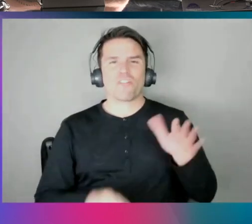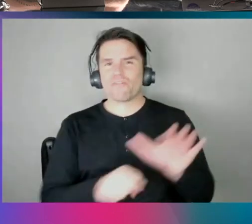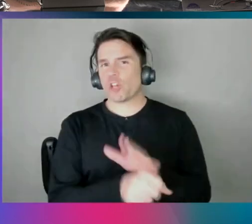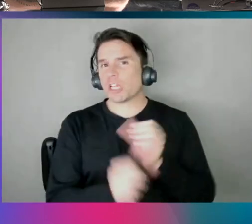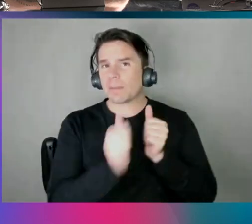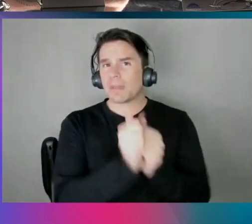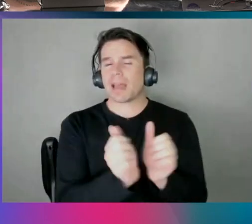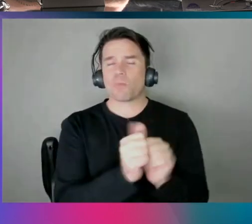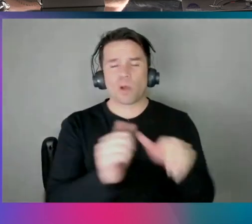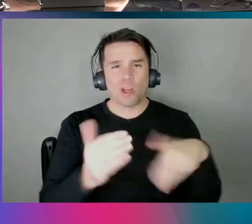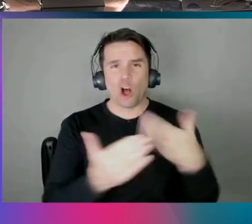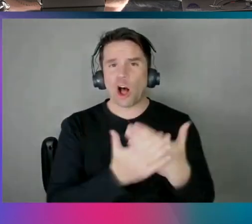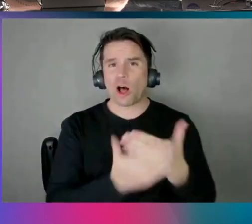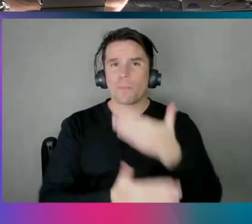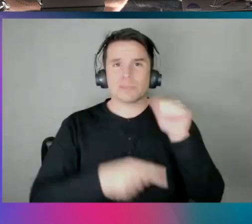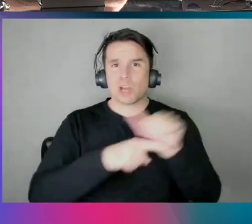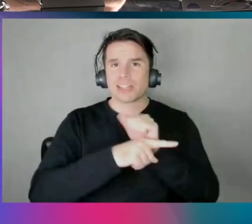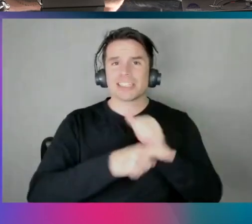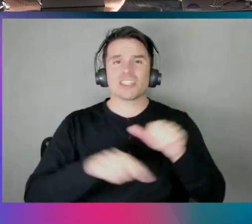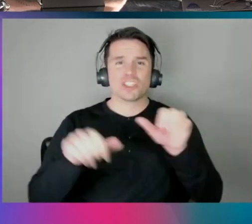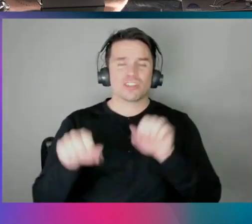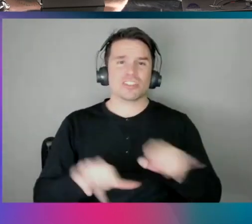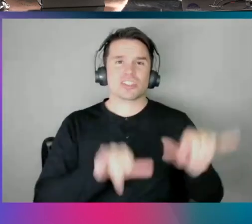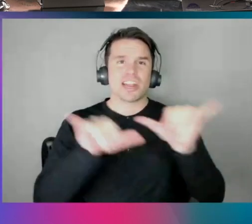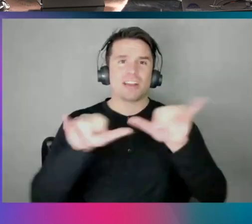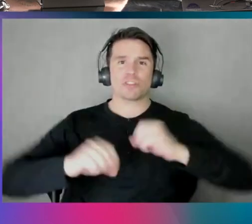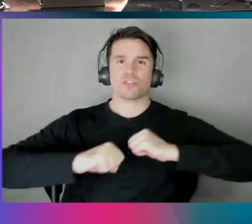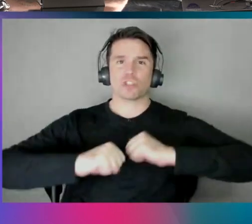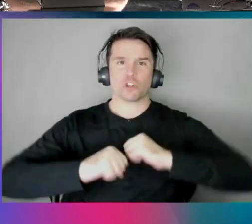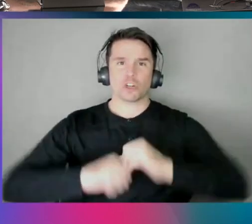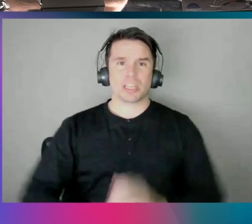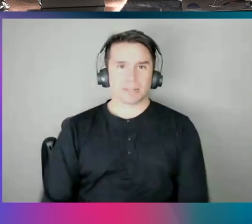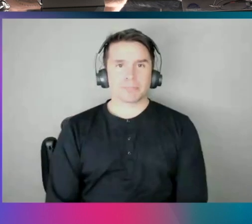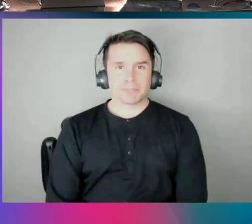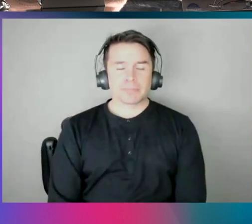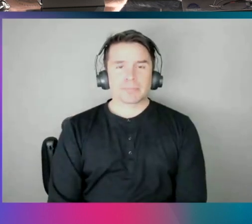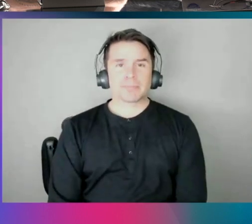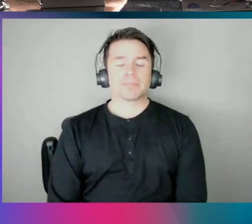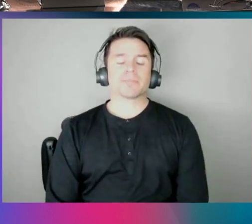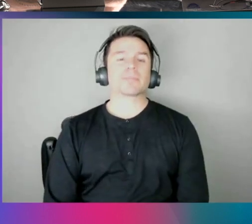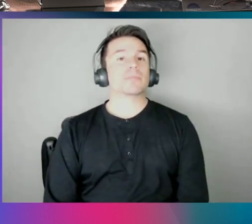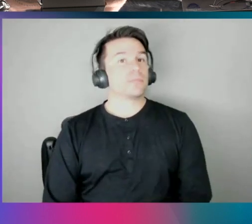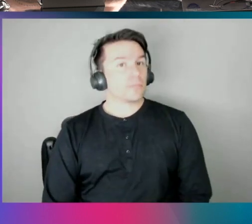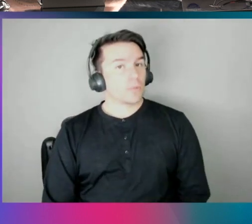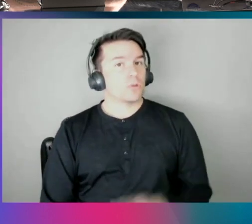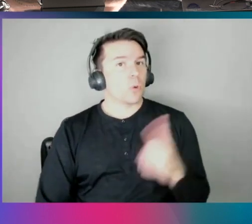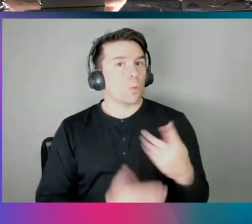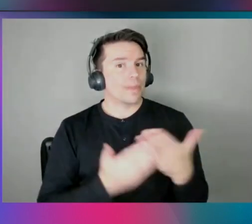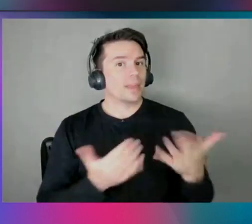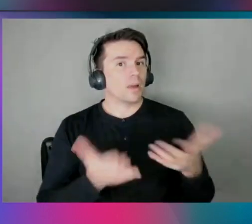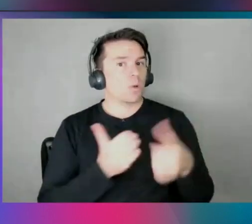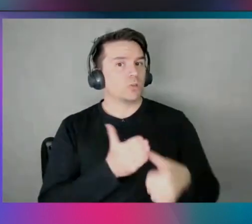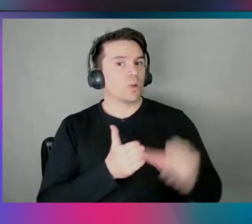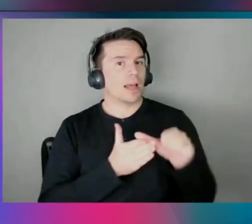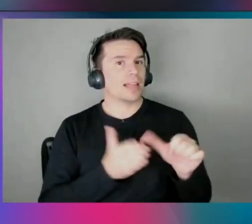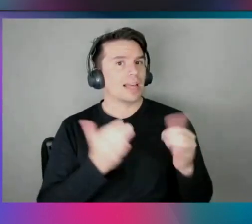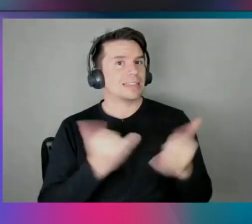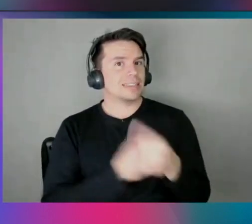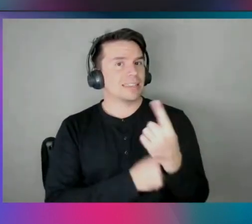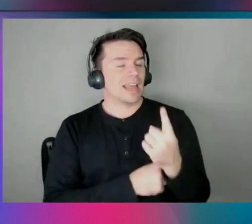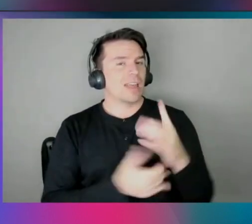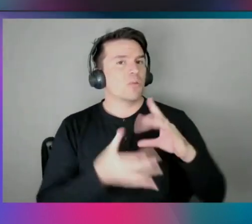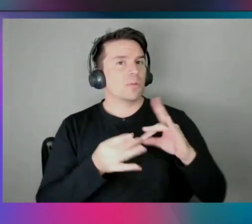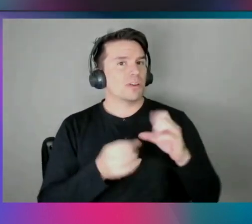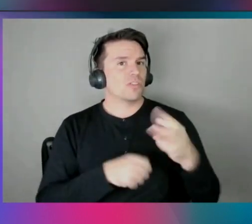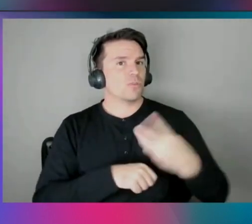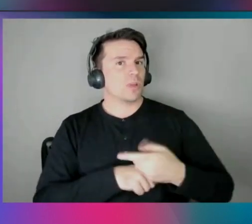Excellent. Excellent. Yeah, so I think one of the things that I really want to highlight today is, which we mentioned a couple of days back here